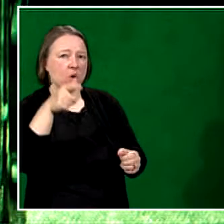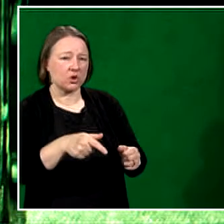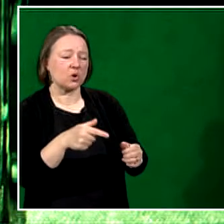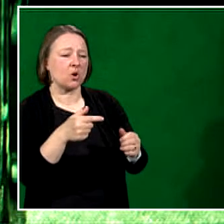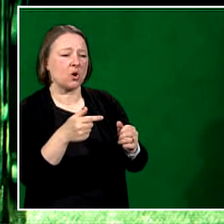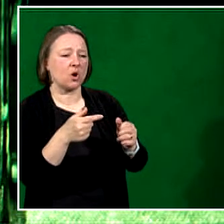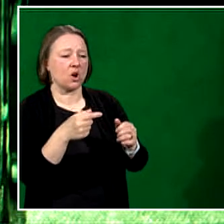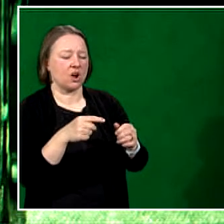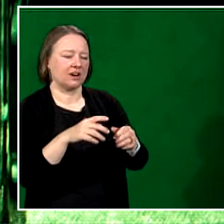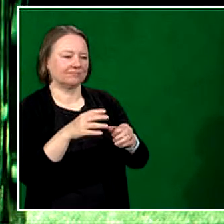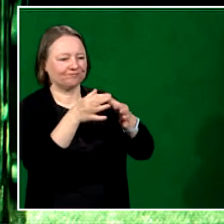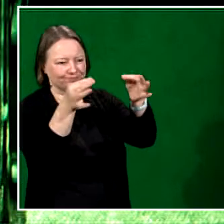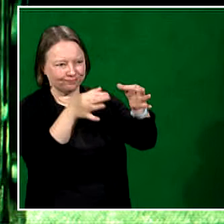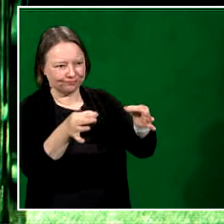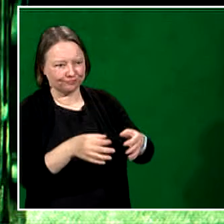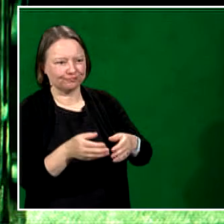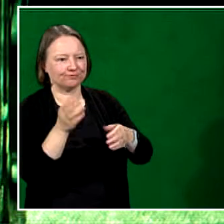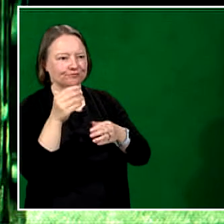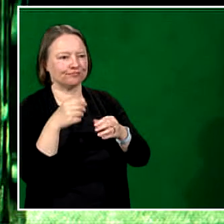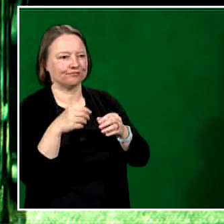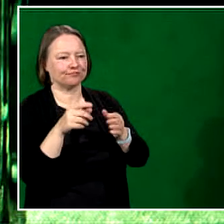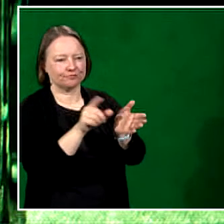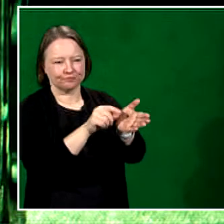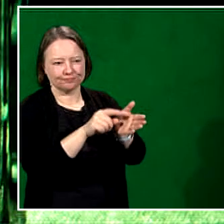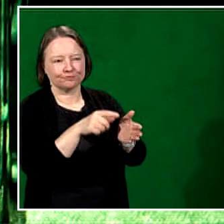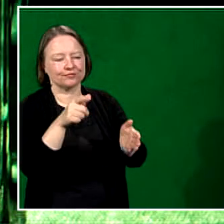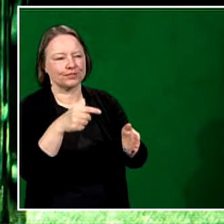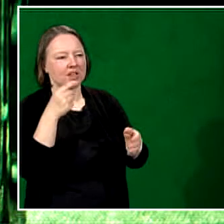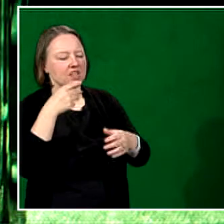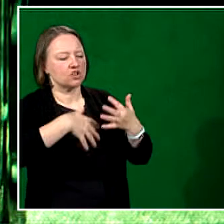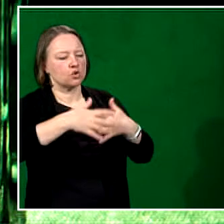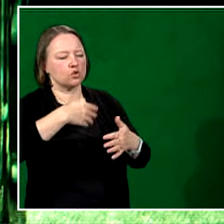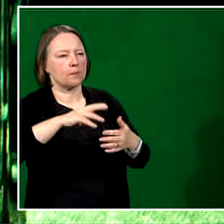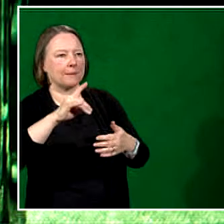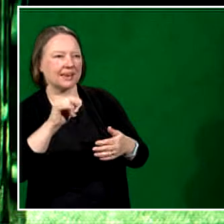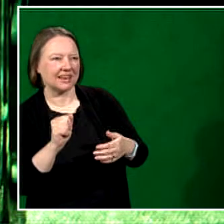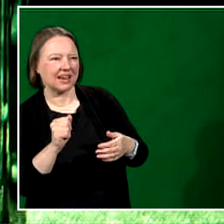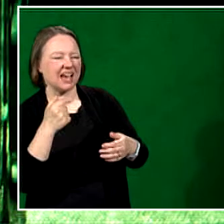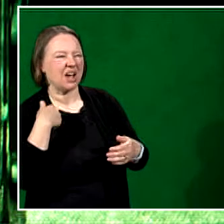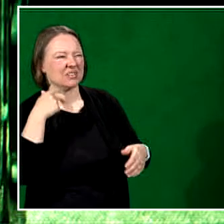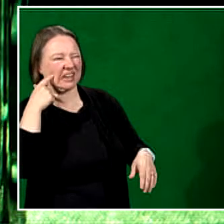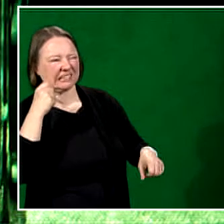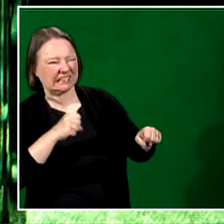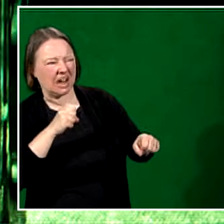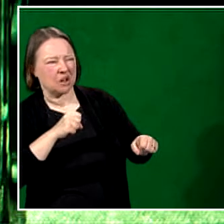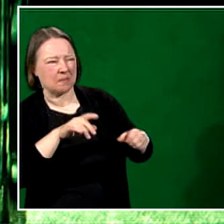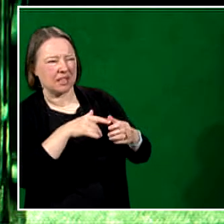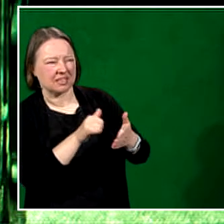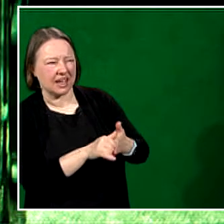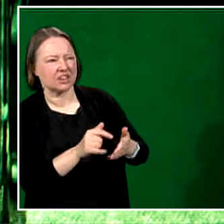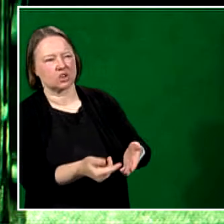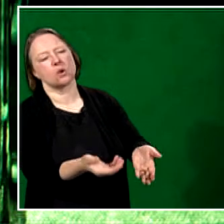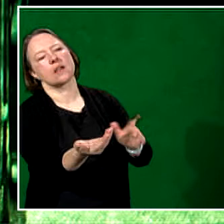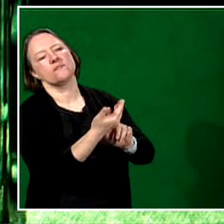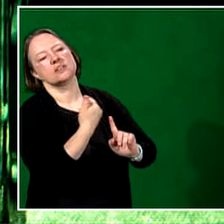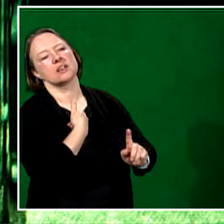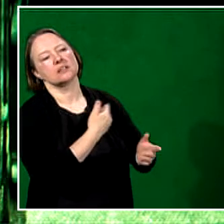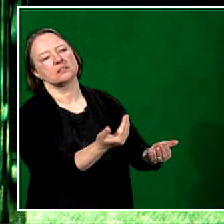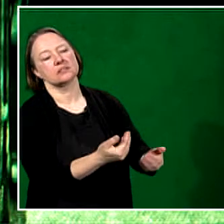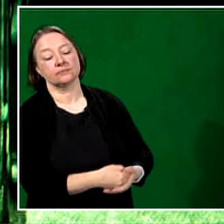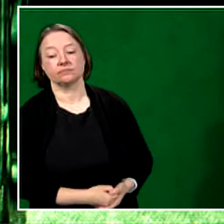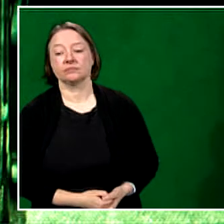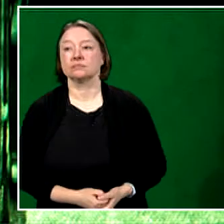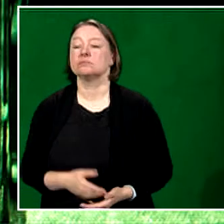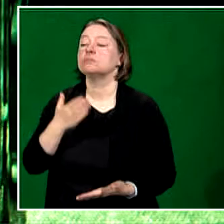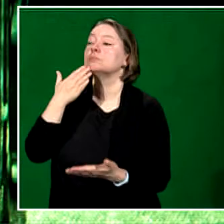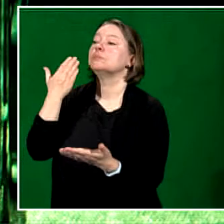submission, you're talking about social media. Got to say, I've got my doubts about that. So please convince us. That's a very